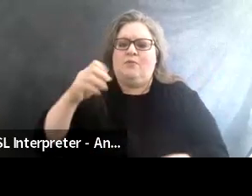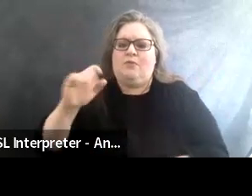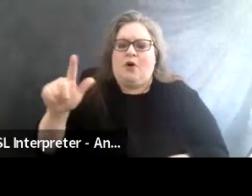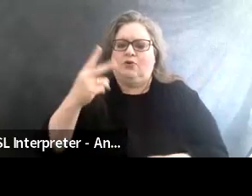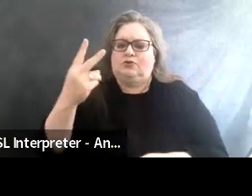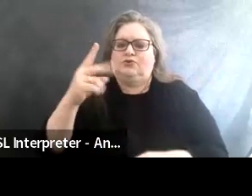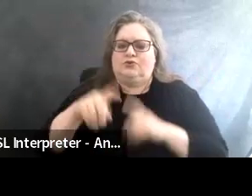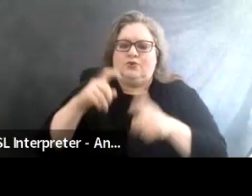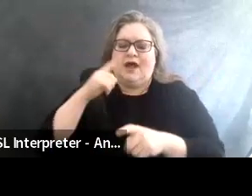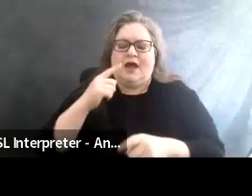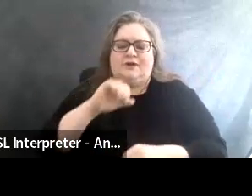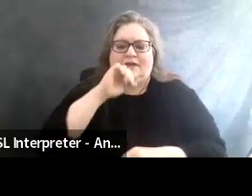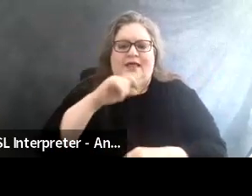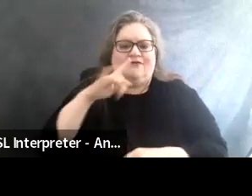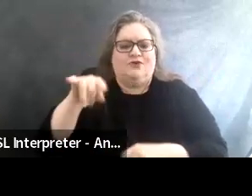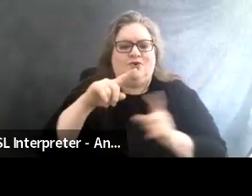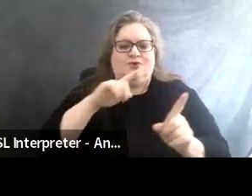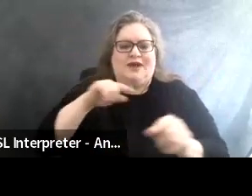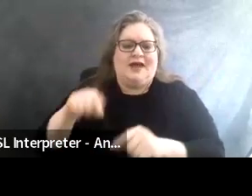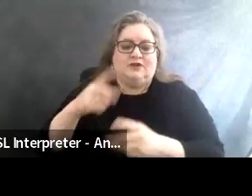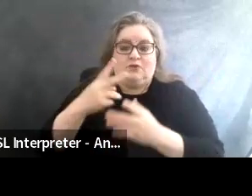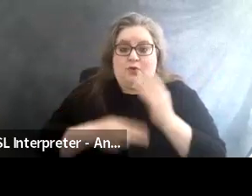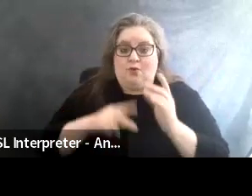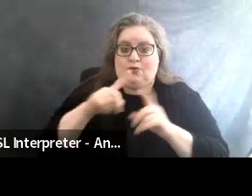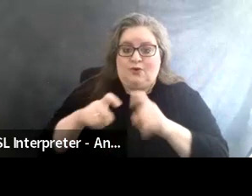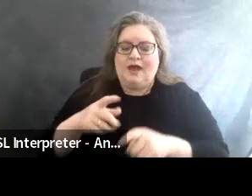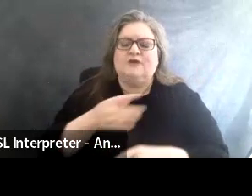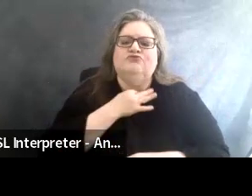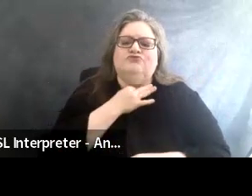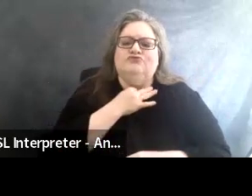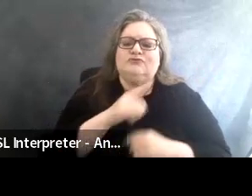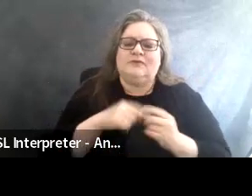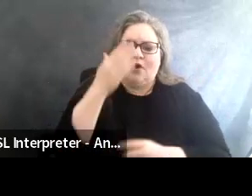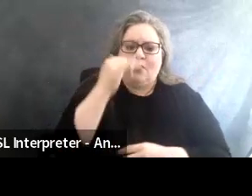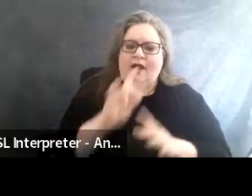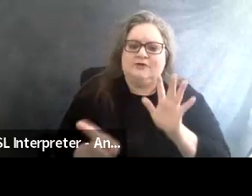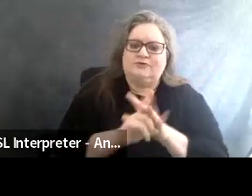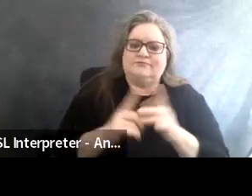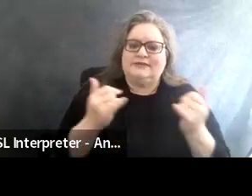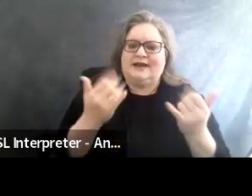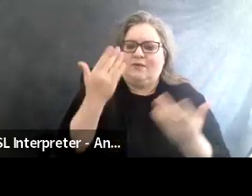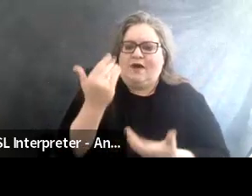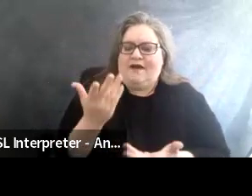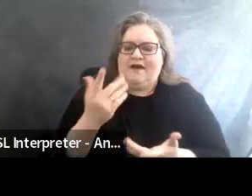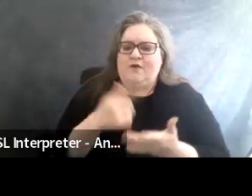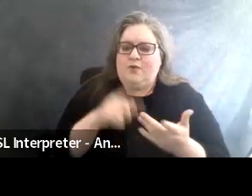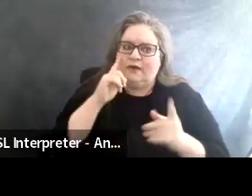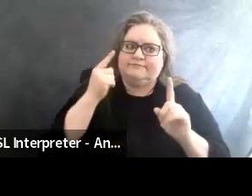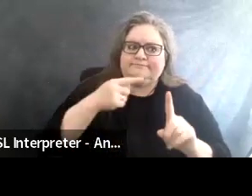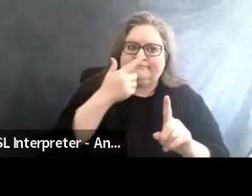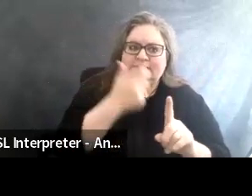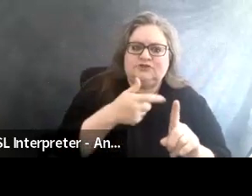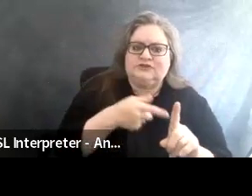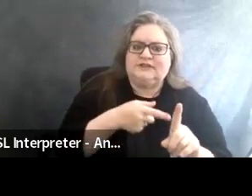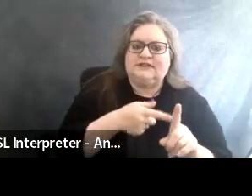questions in it. I would love for you to answer both of them. I'm curious about why you showed up today. What are you interested